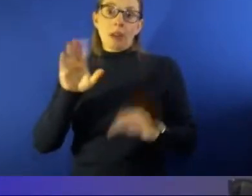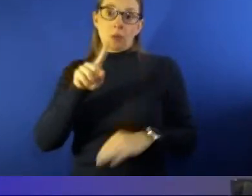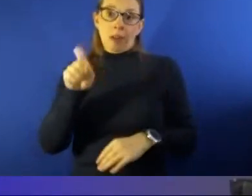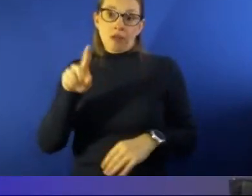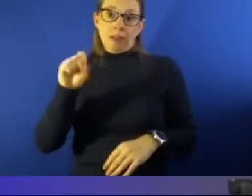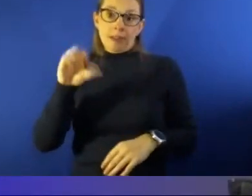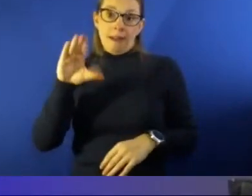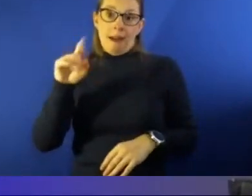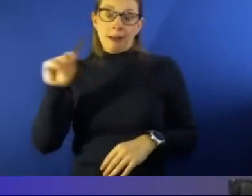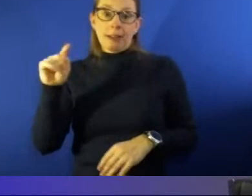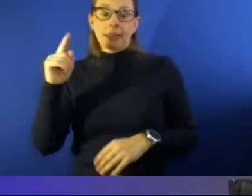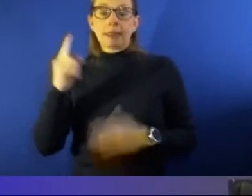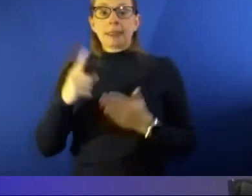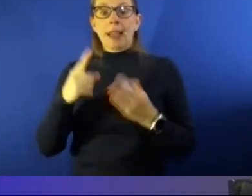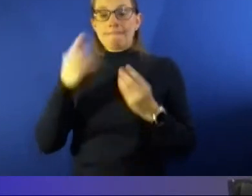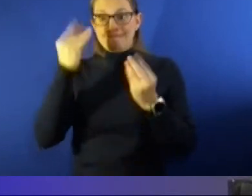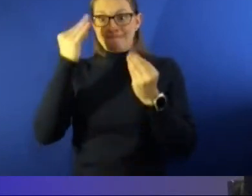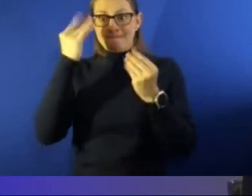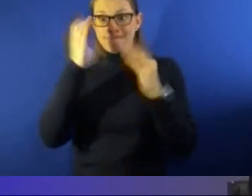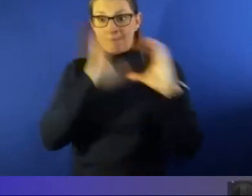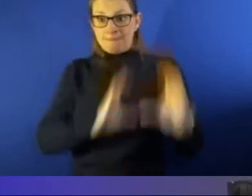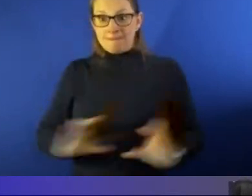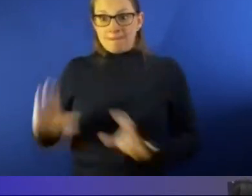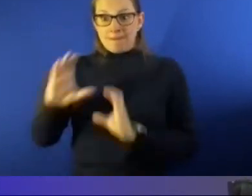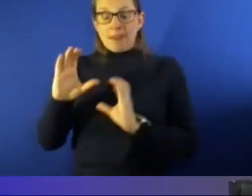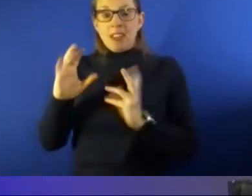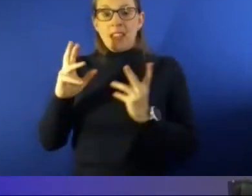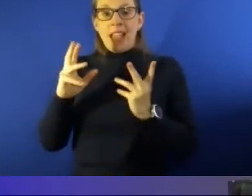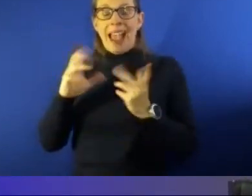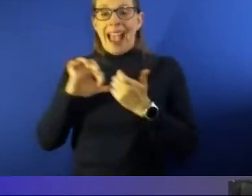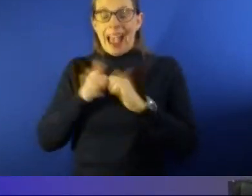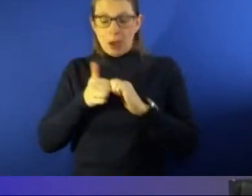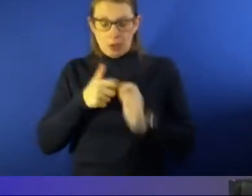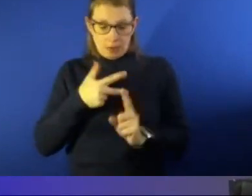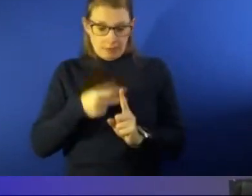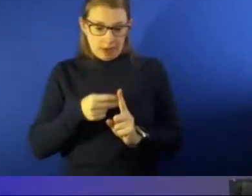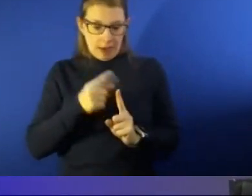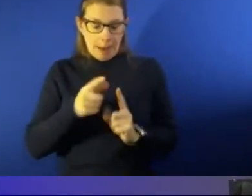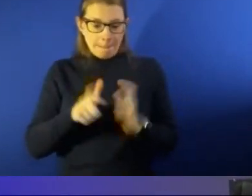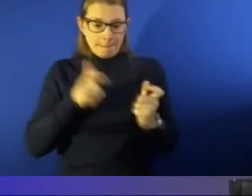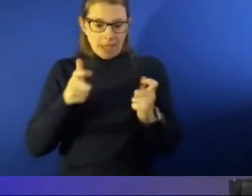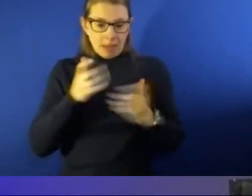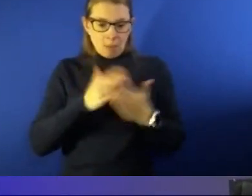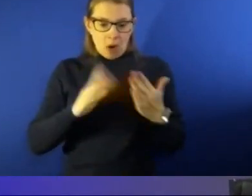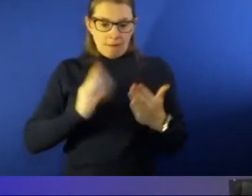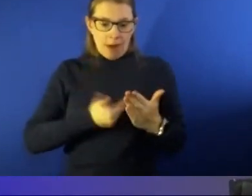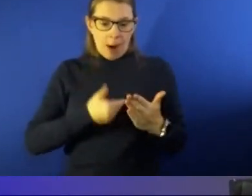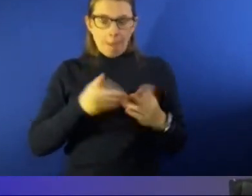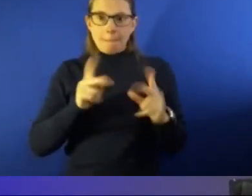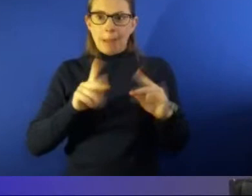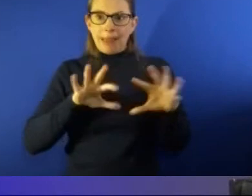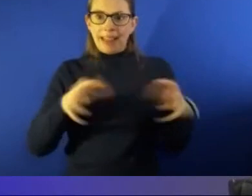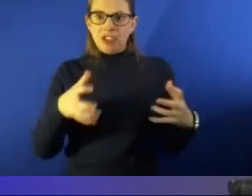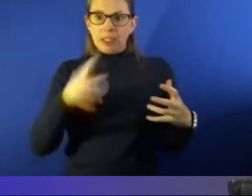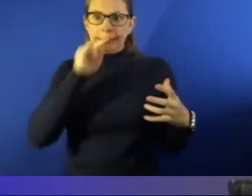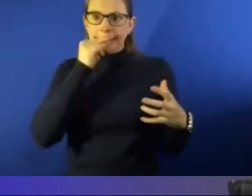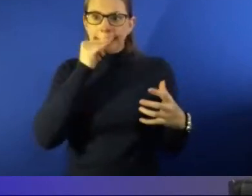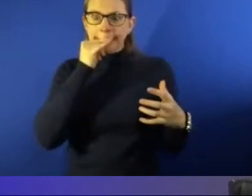me up at night, is how do we get there without vaccinating a really big part of our population? Kids make up as much